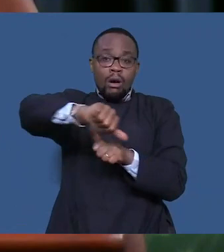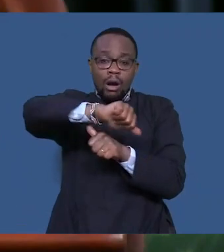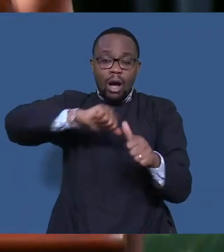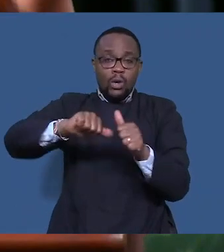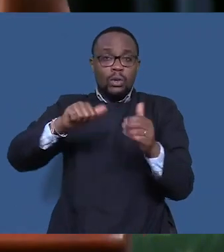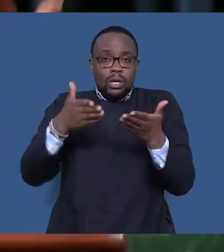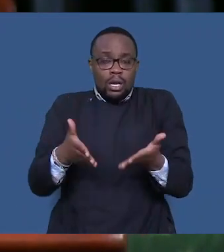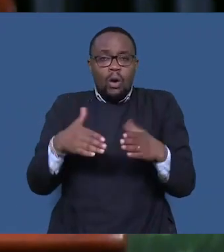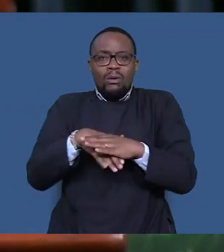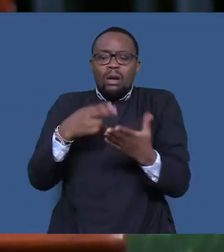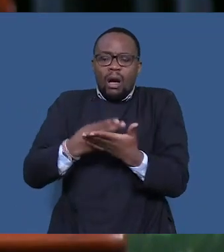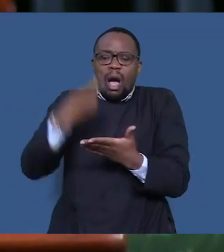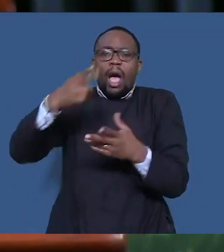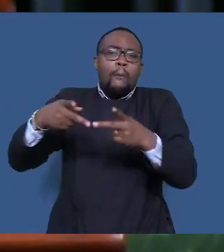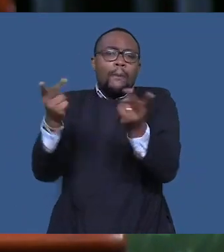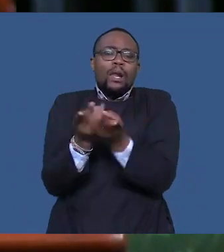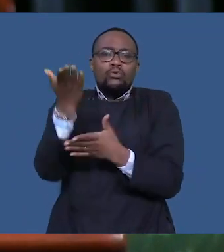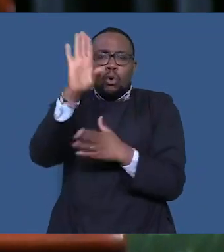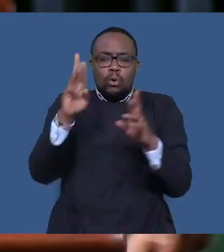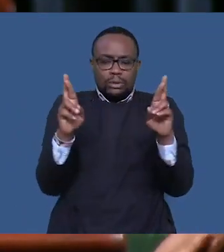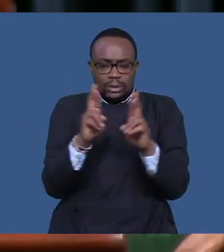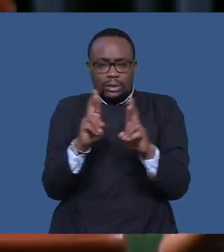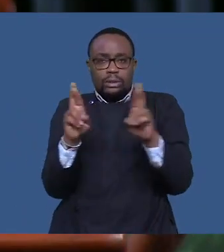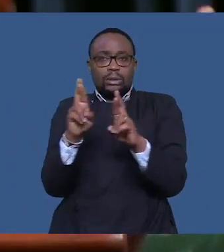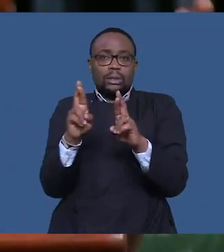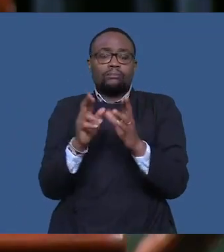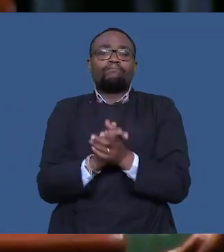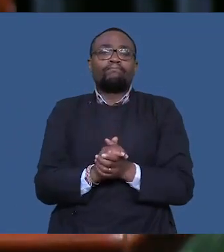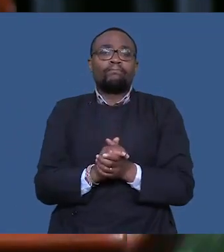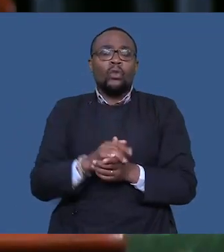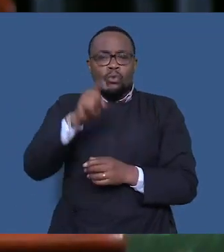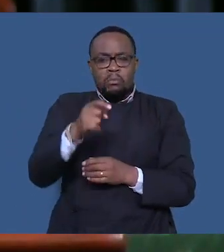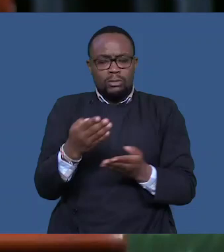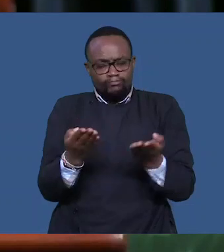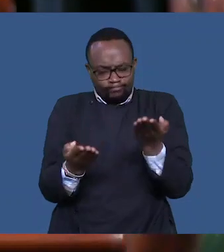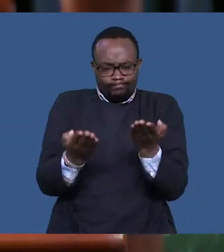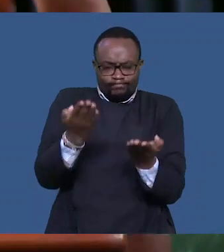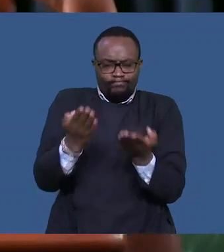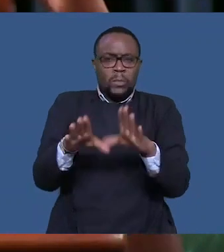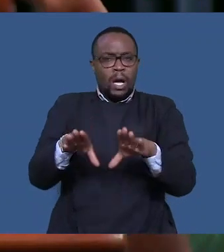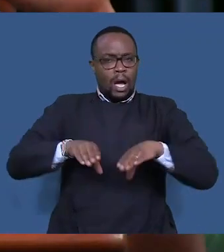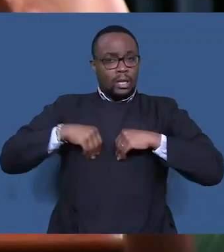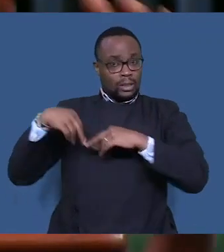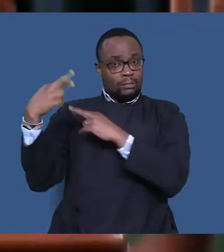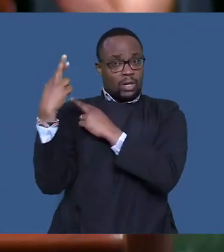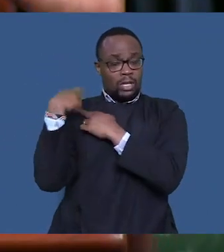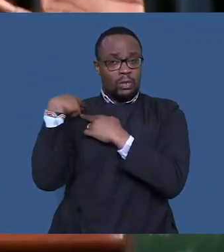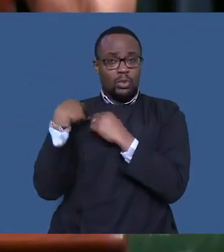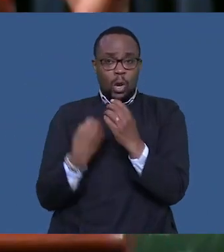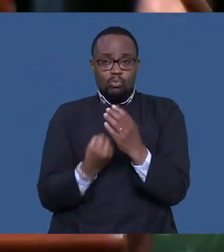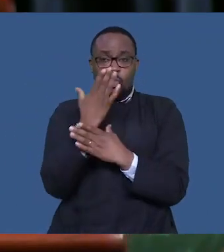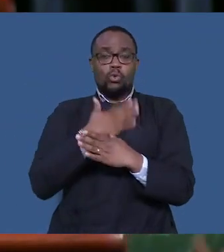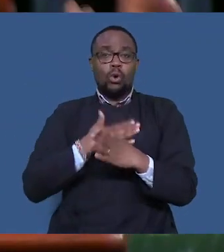in the higher levels that God has actually called us to. So we need to actually balance that as we take up responsibility to nurture